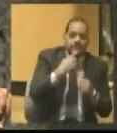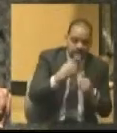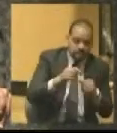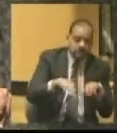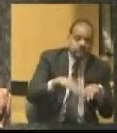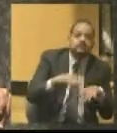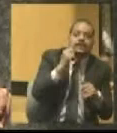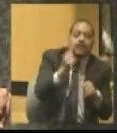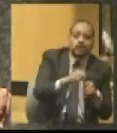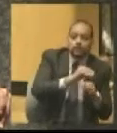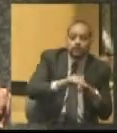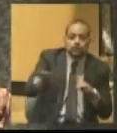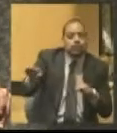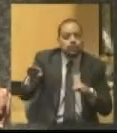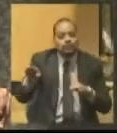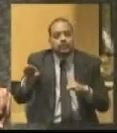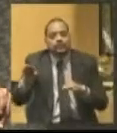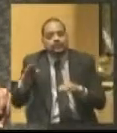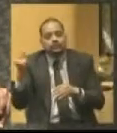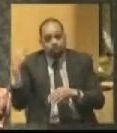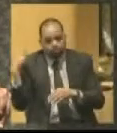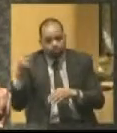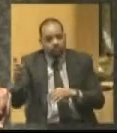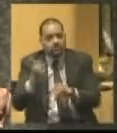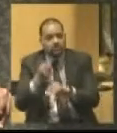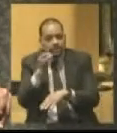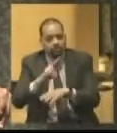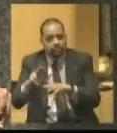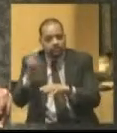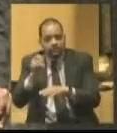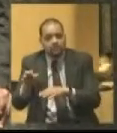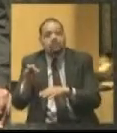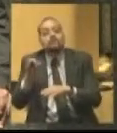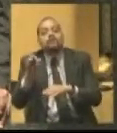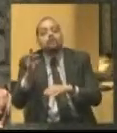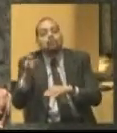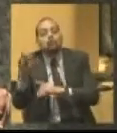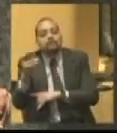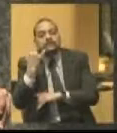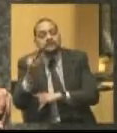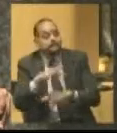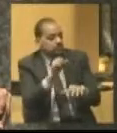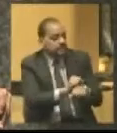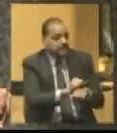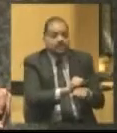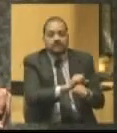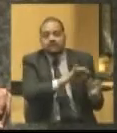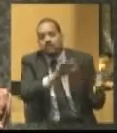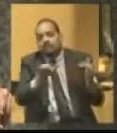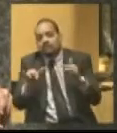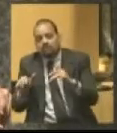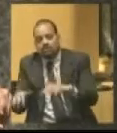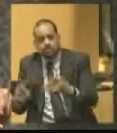the Secretary of War instructed the general to keep all contrabands who came within Union lines, but otherwise to leave the